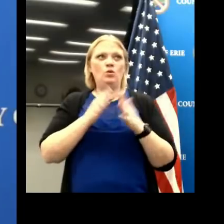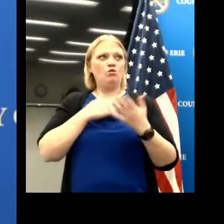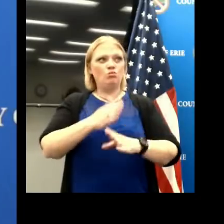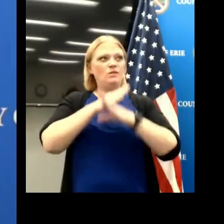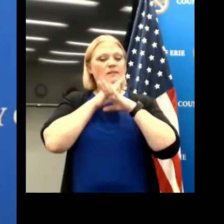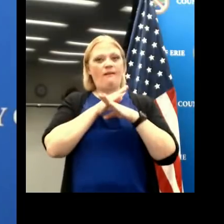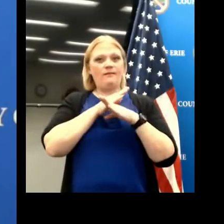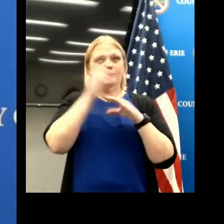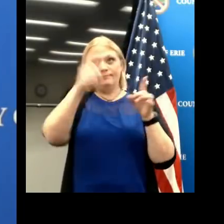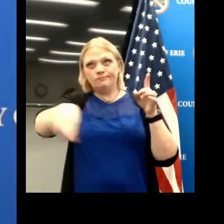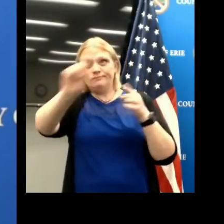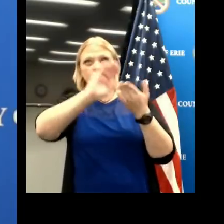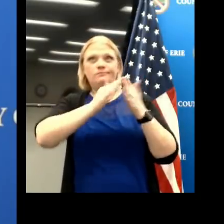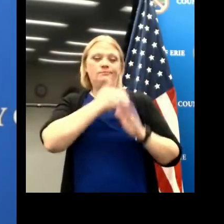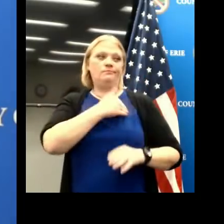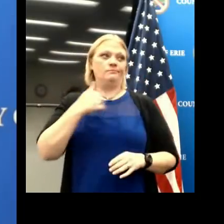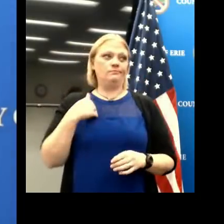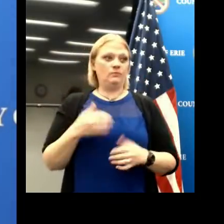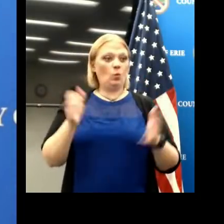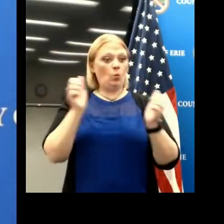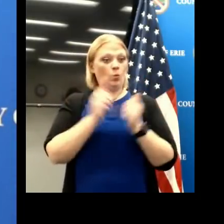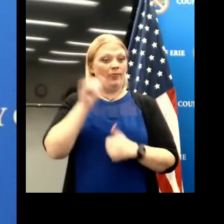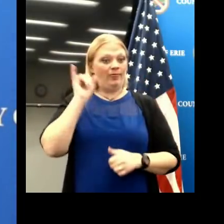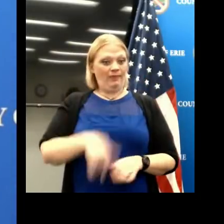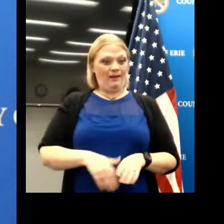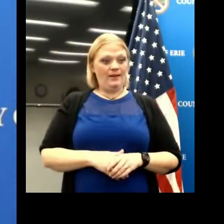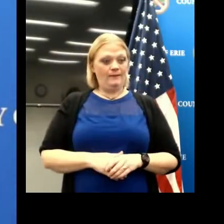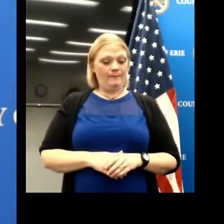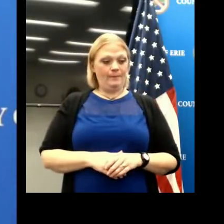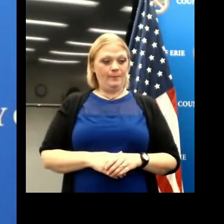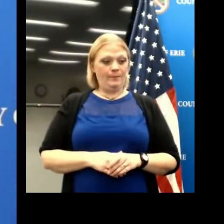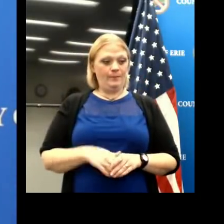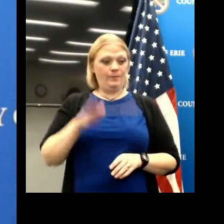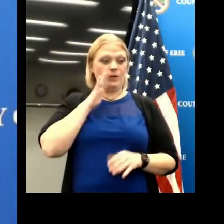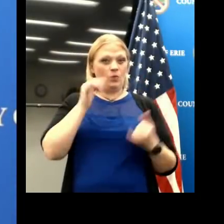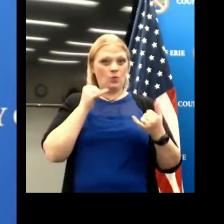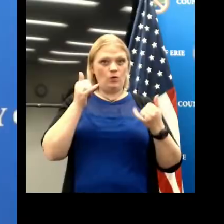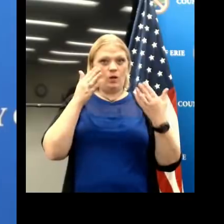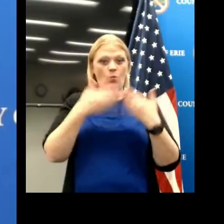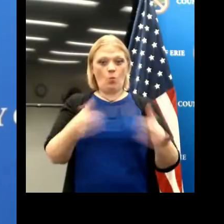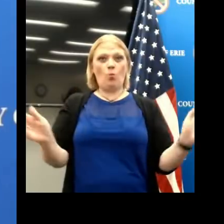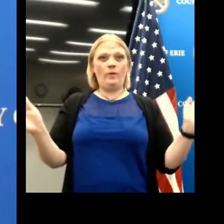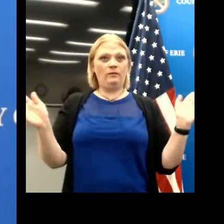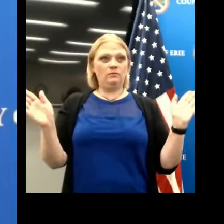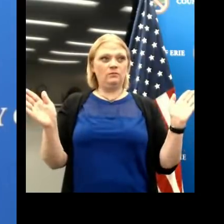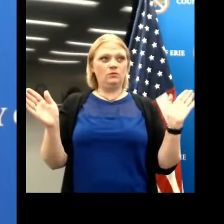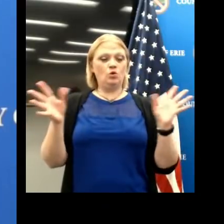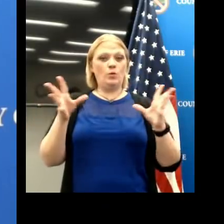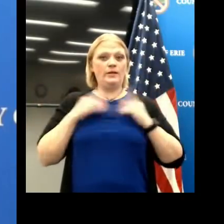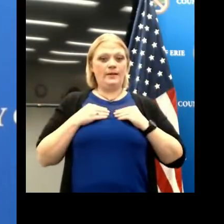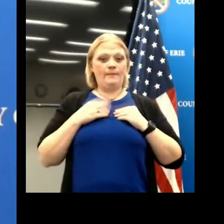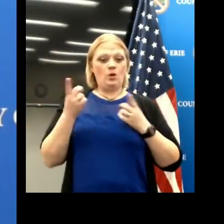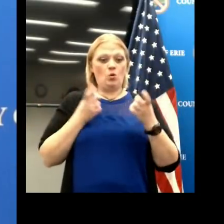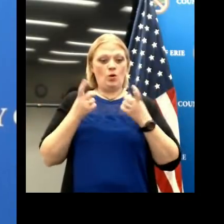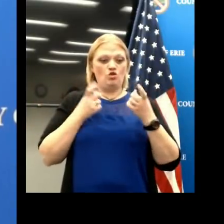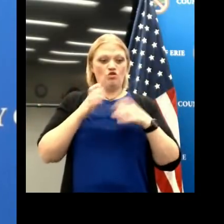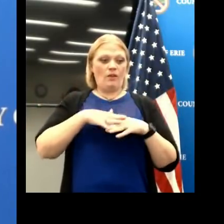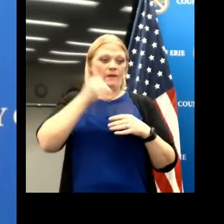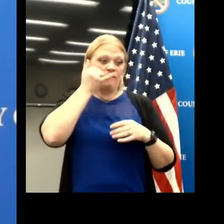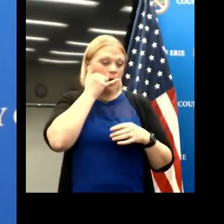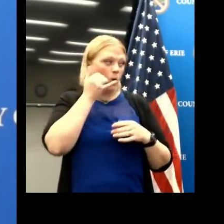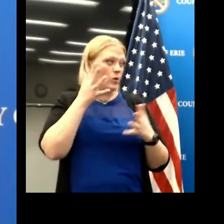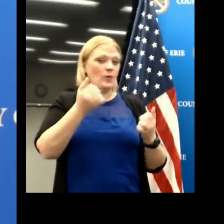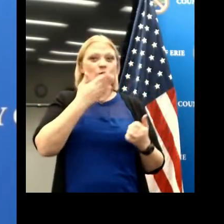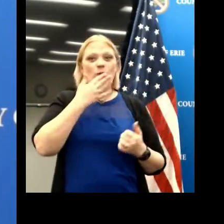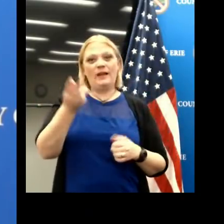community members. So with that, I'm going to open up the phone lines to take questions from members of the media, and I do want to